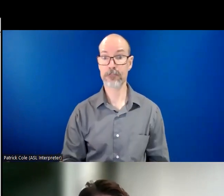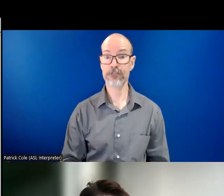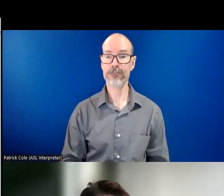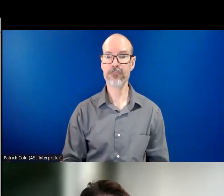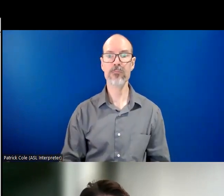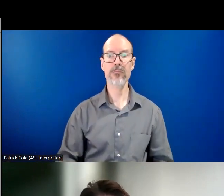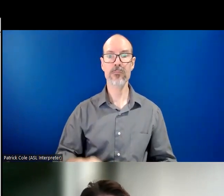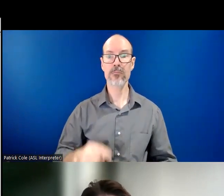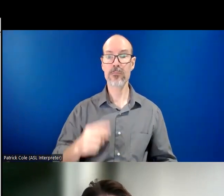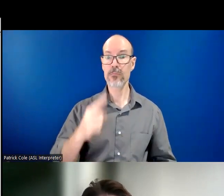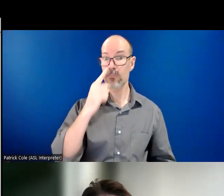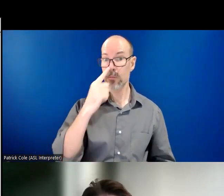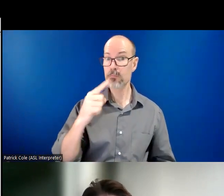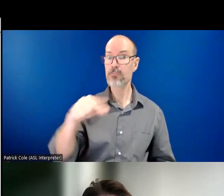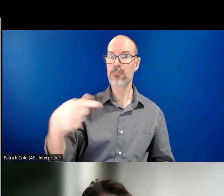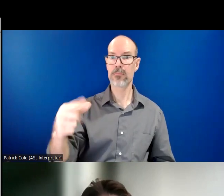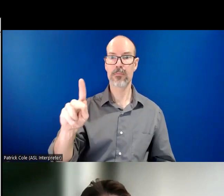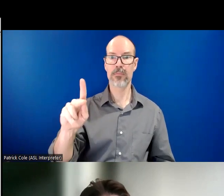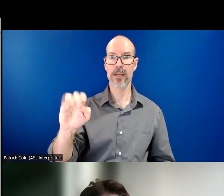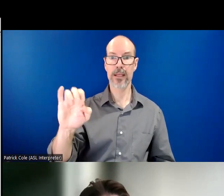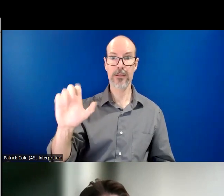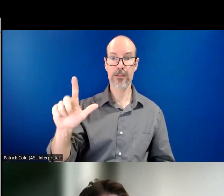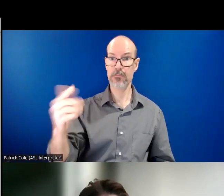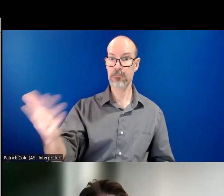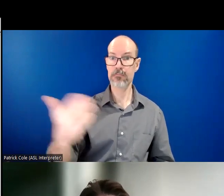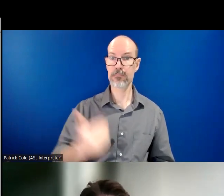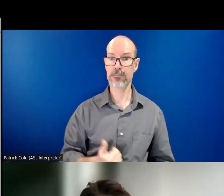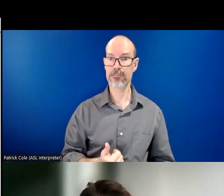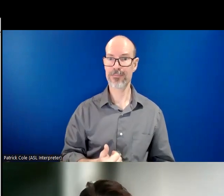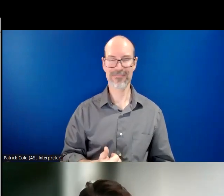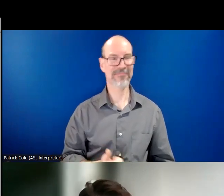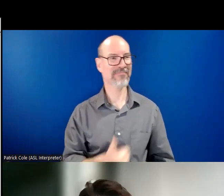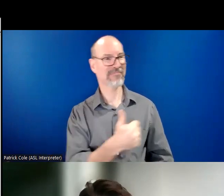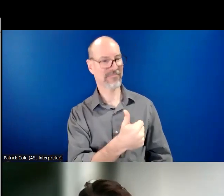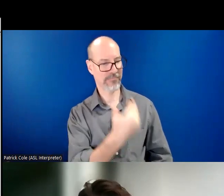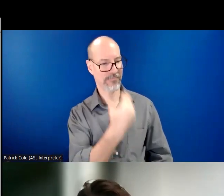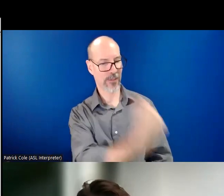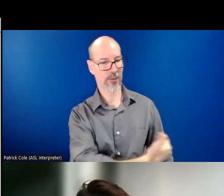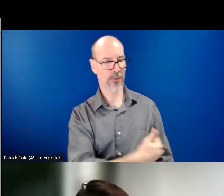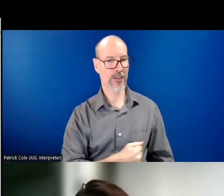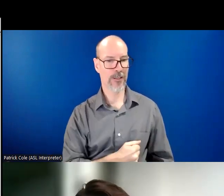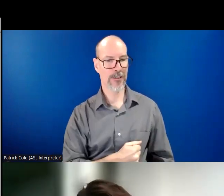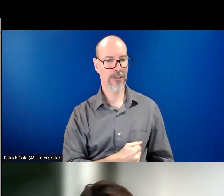So Kessel, I'll pass it to you to help us facilitate that. Thank you.